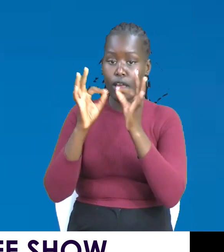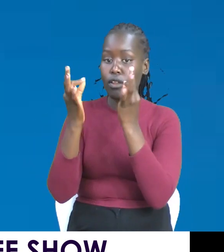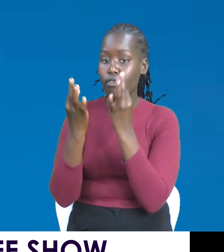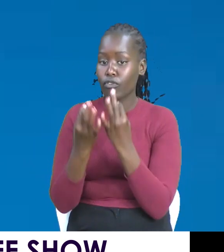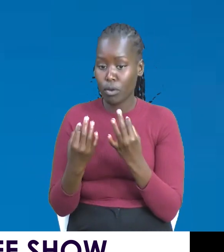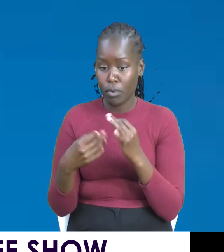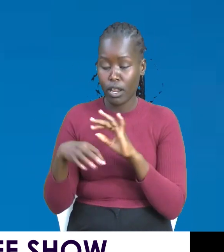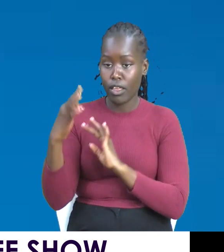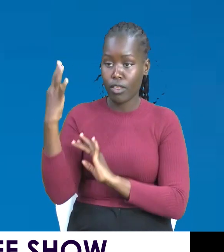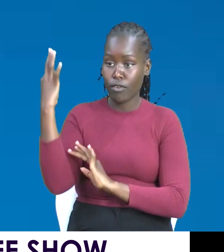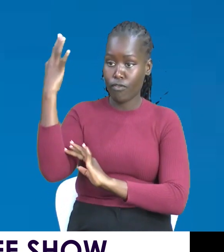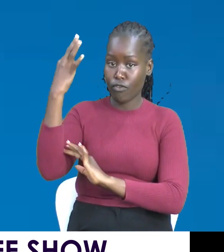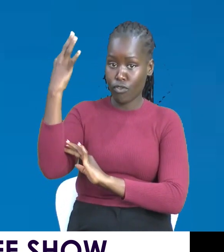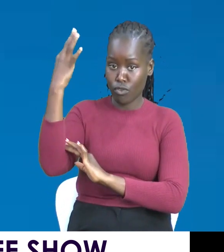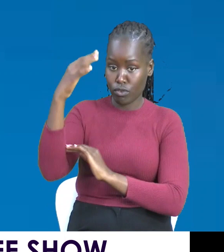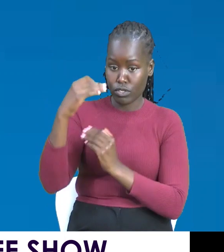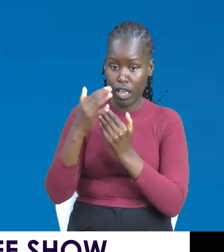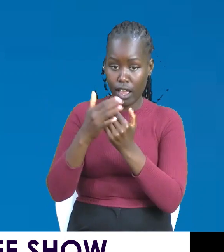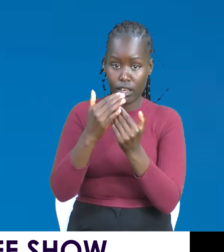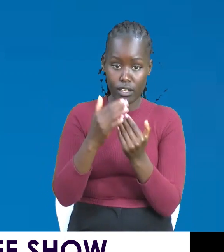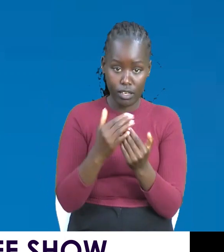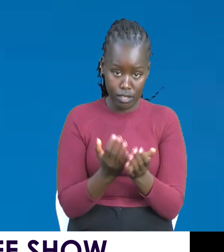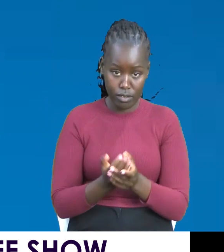families that futures are nurtured.